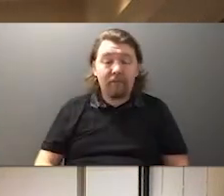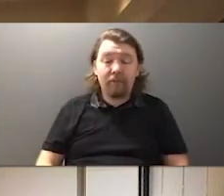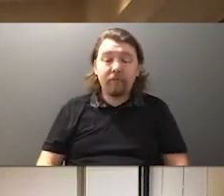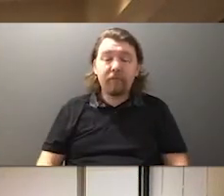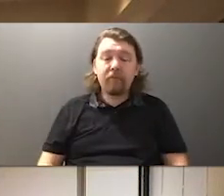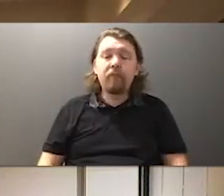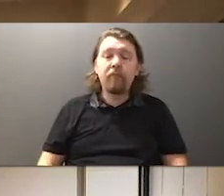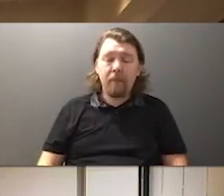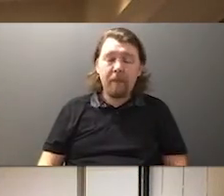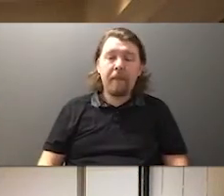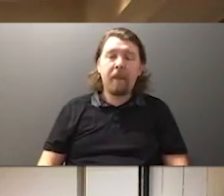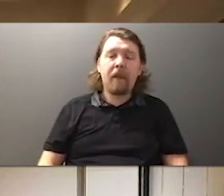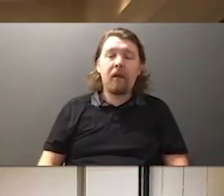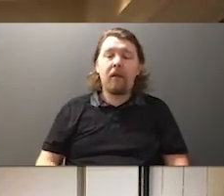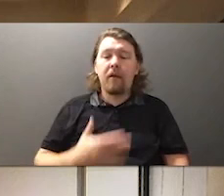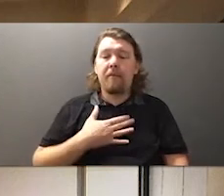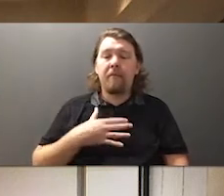really.